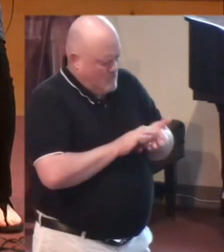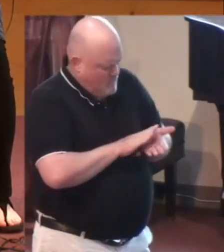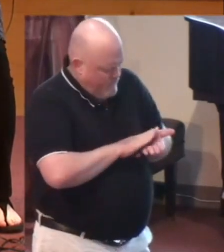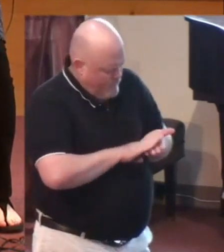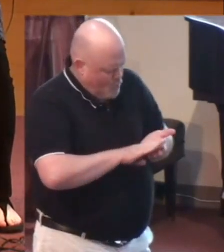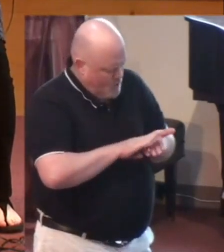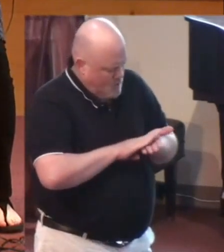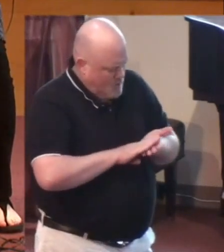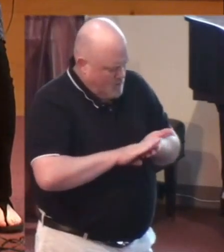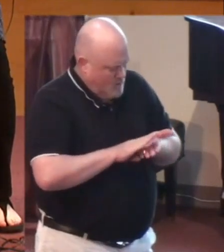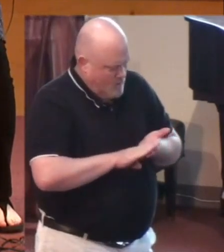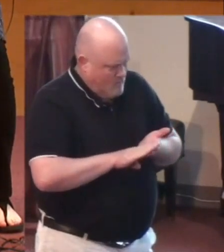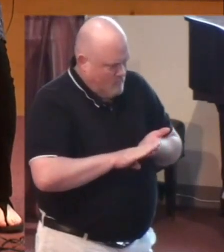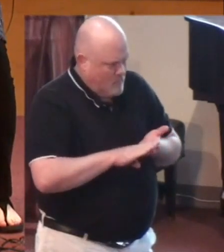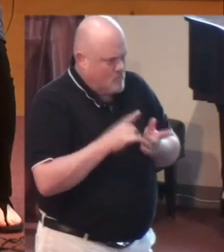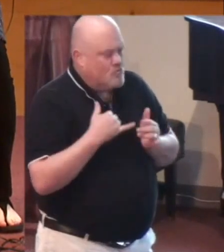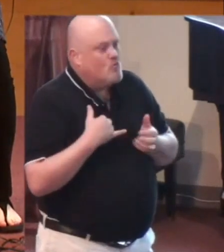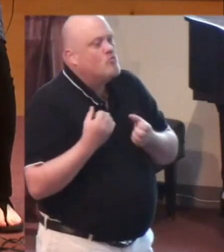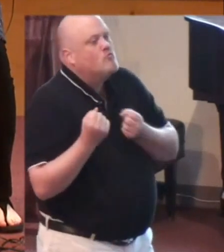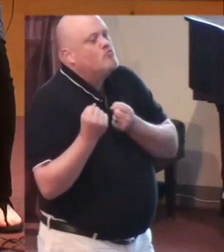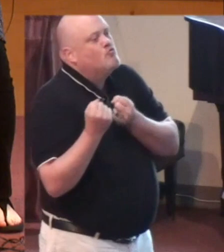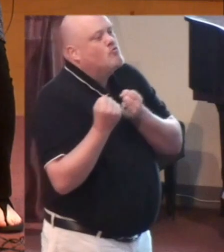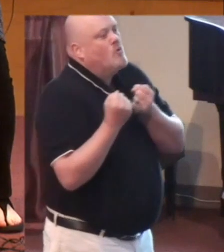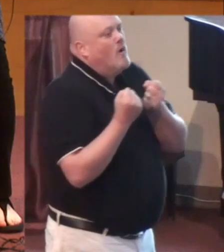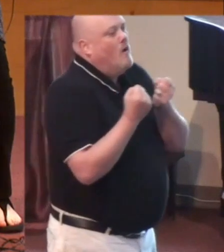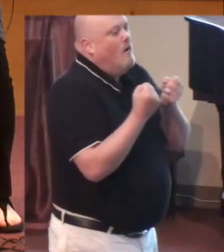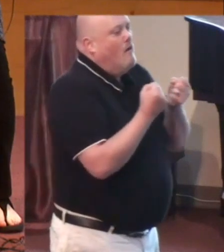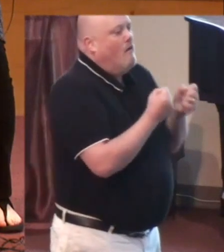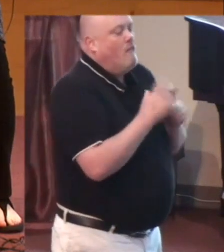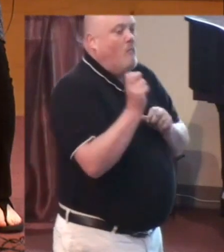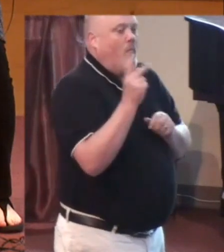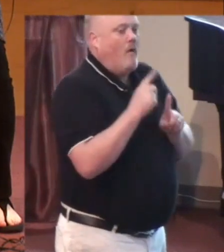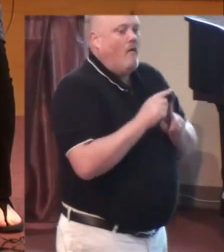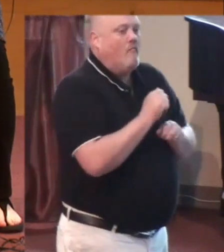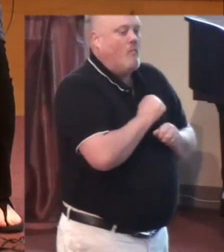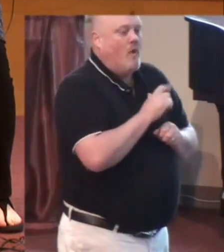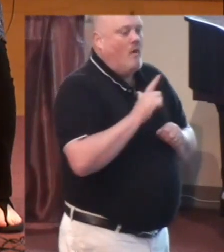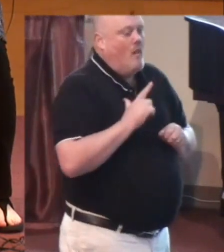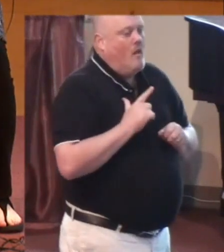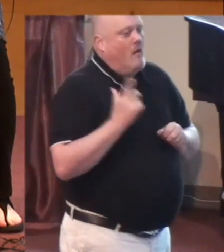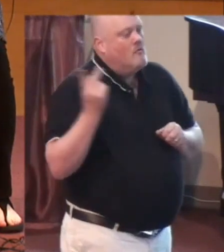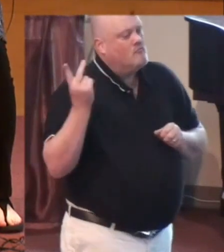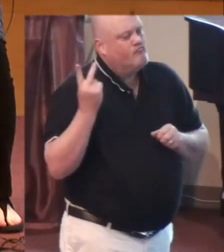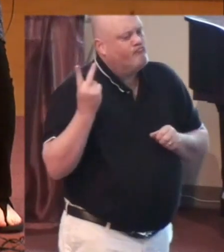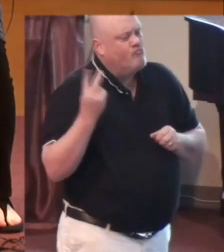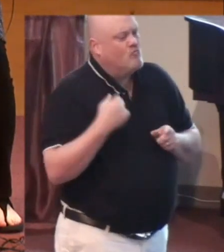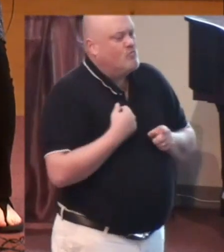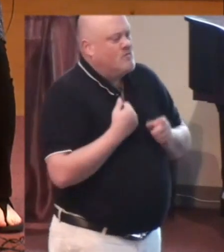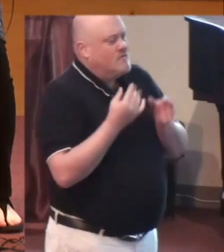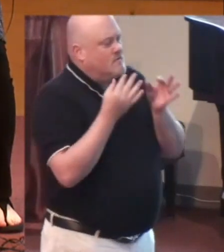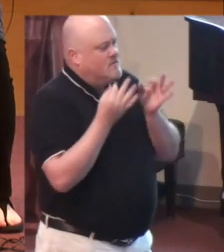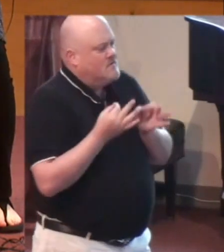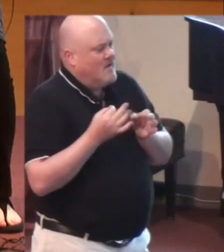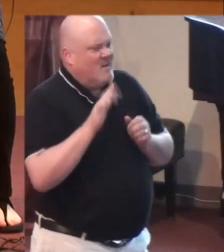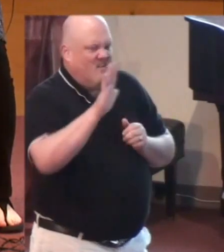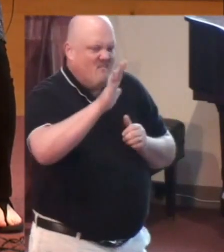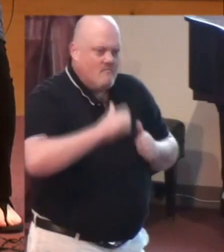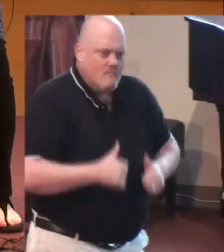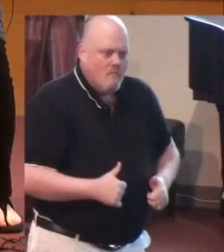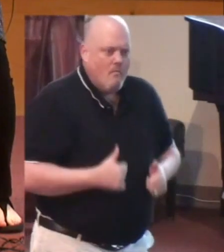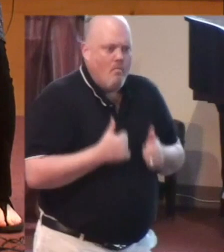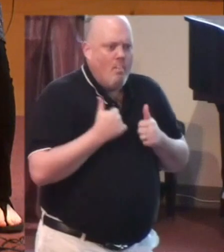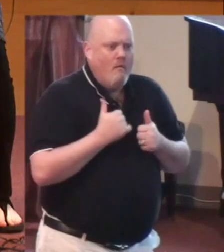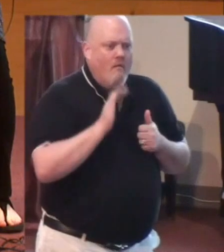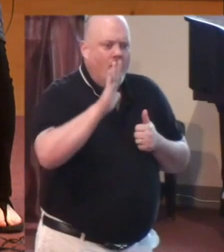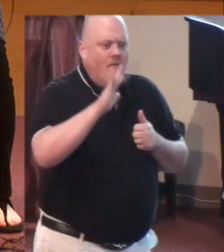So on our way home from Atlanta back in December, we decided that Colin's life and his work would